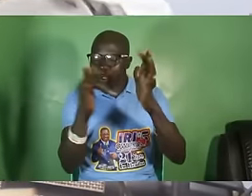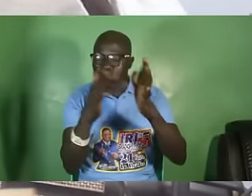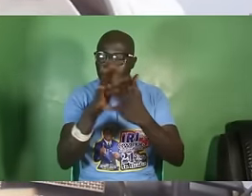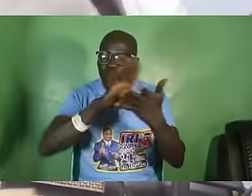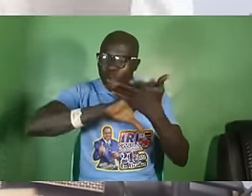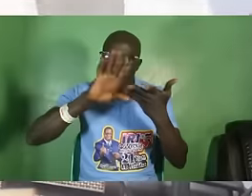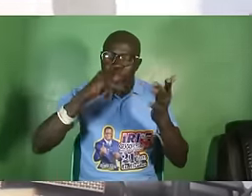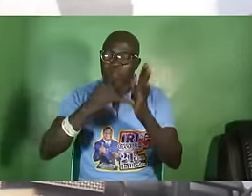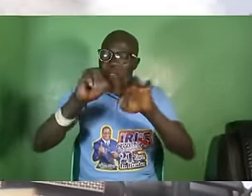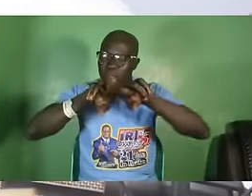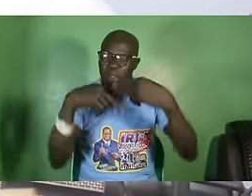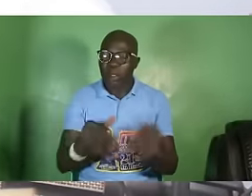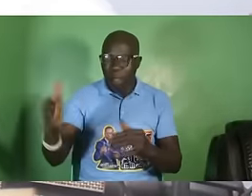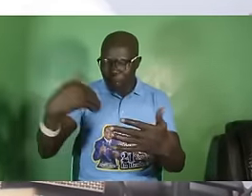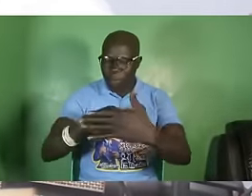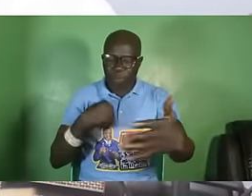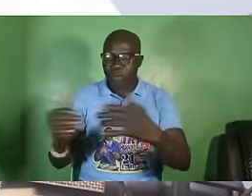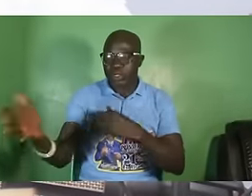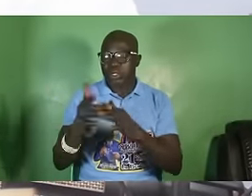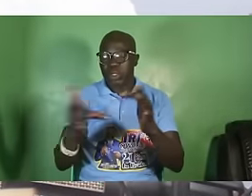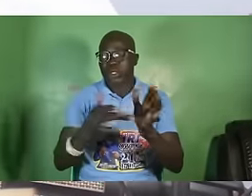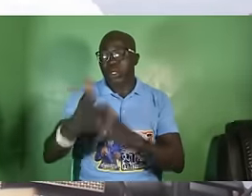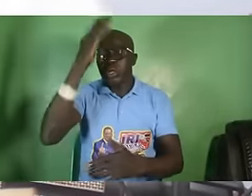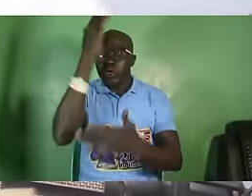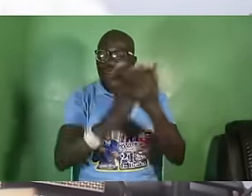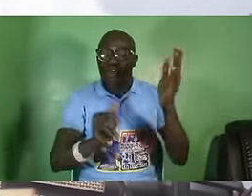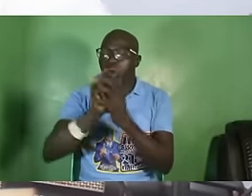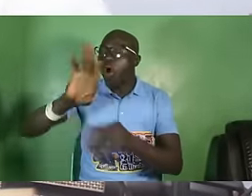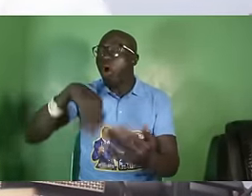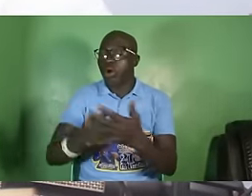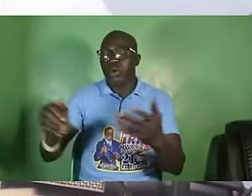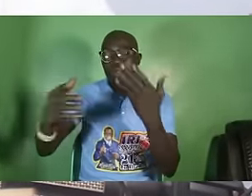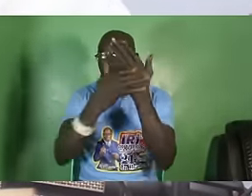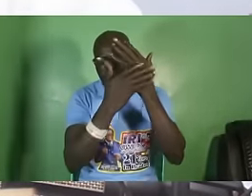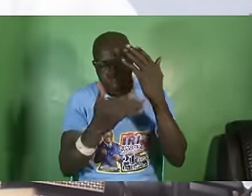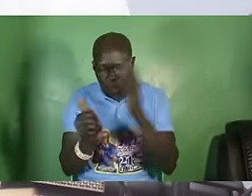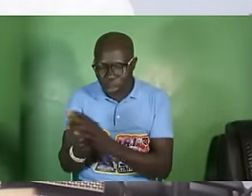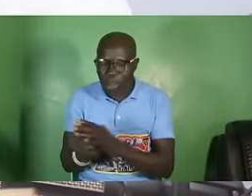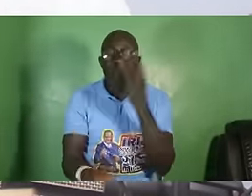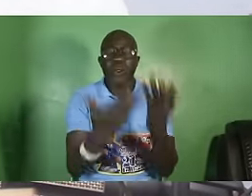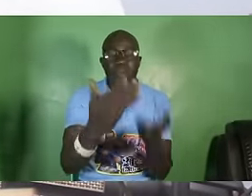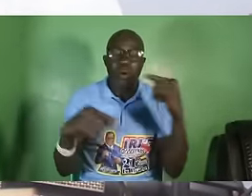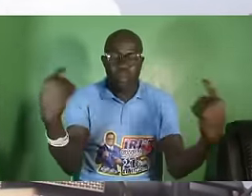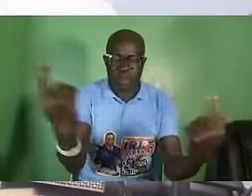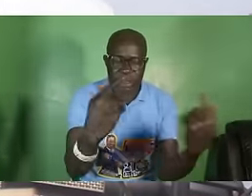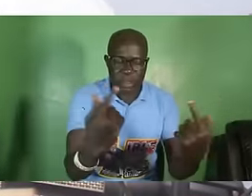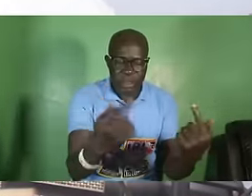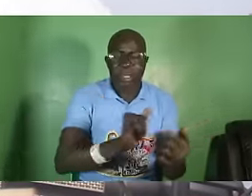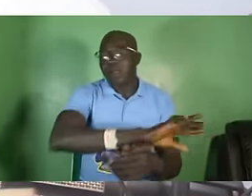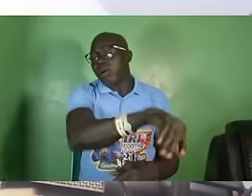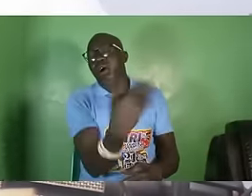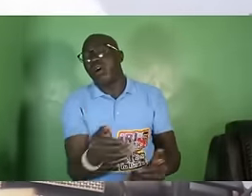Jesus has restored. Before the coming of Jesus. All this blood. The